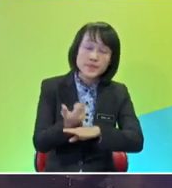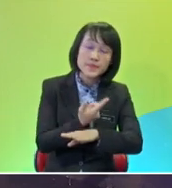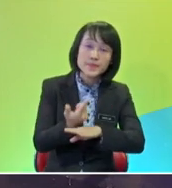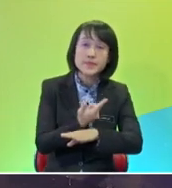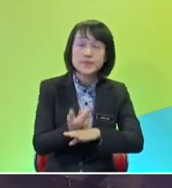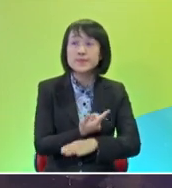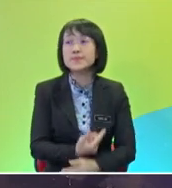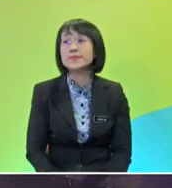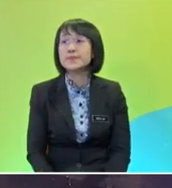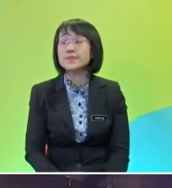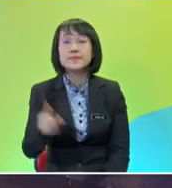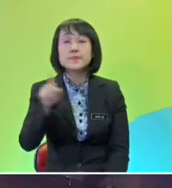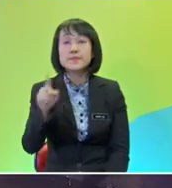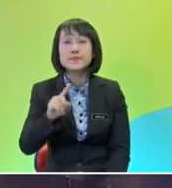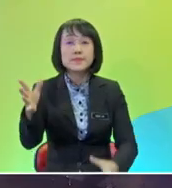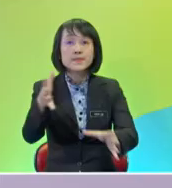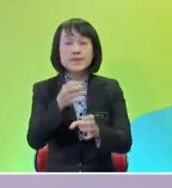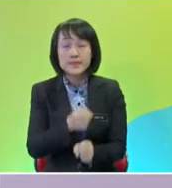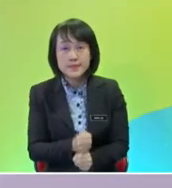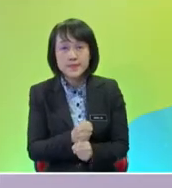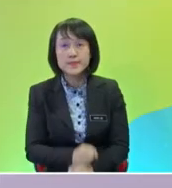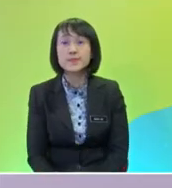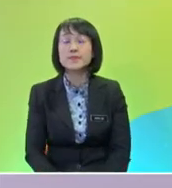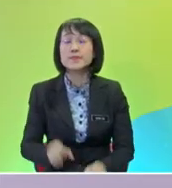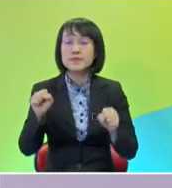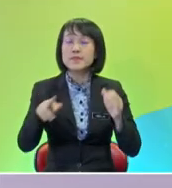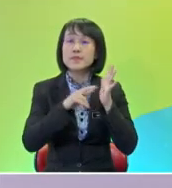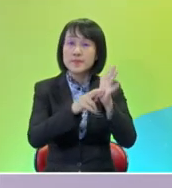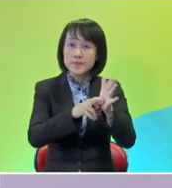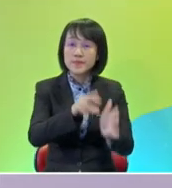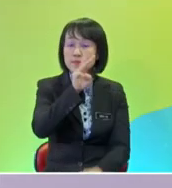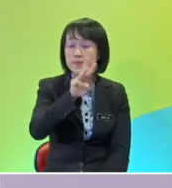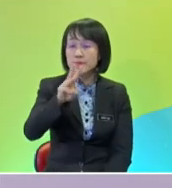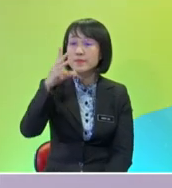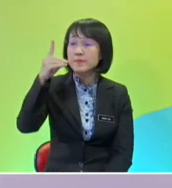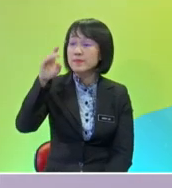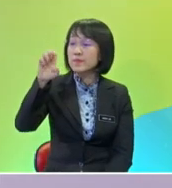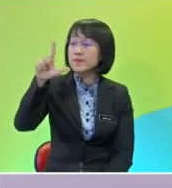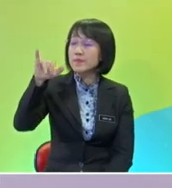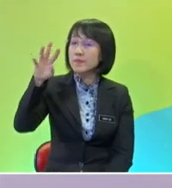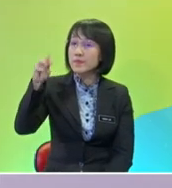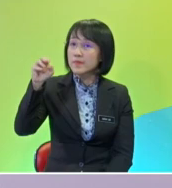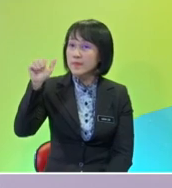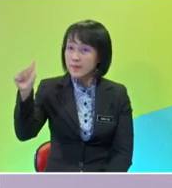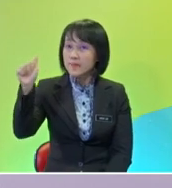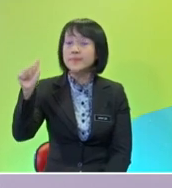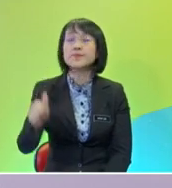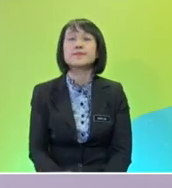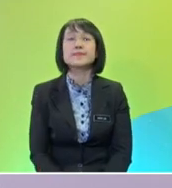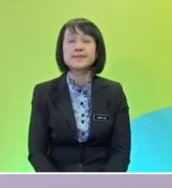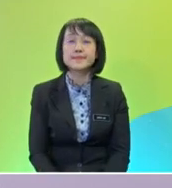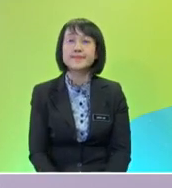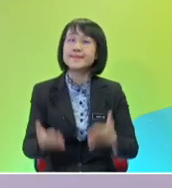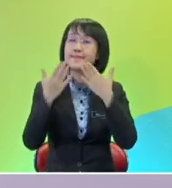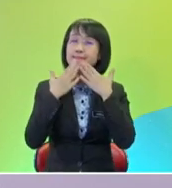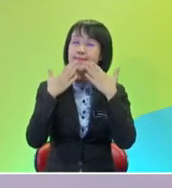be better, where can they go to? They can refer to the Dilemma portal for extra enrichment task. Thank